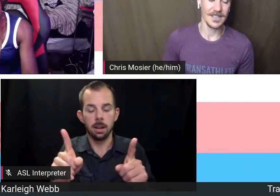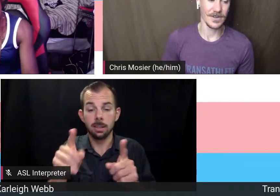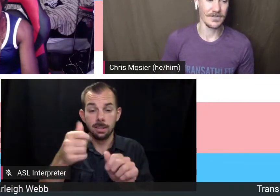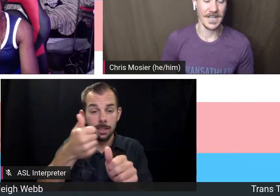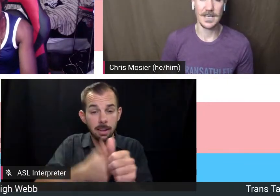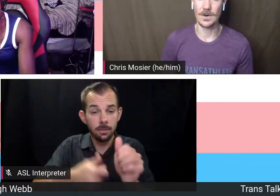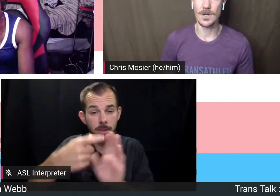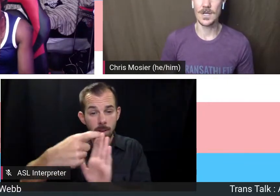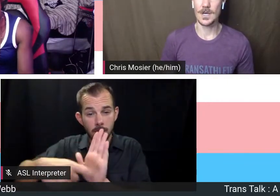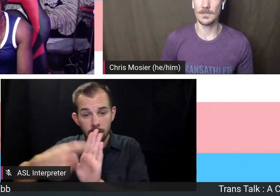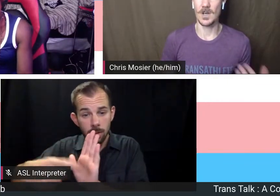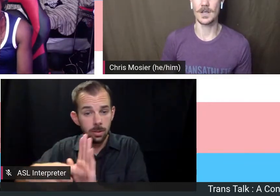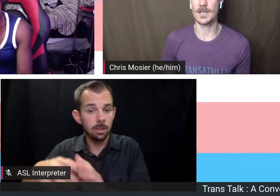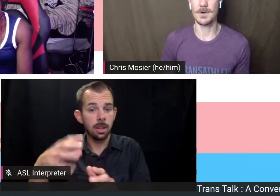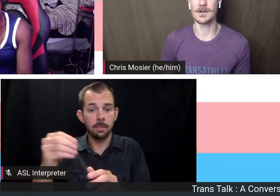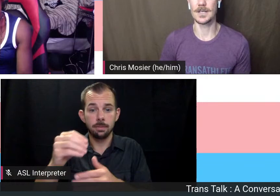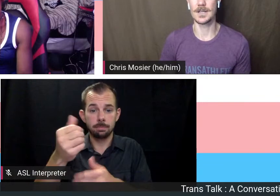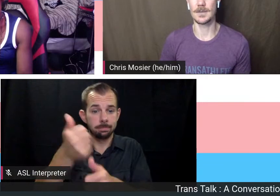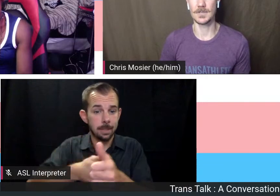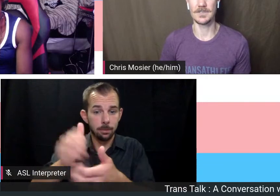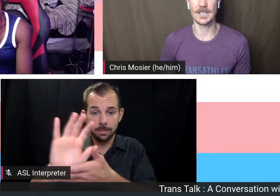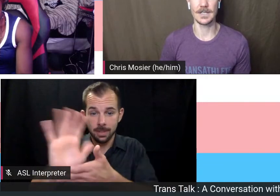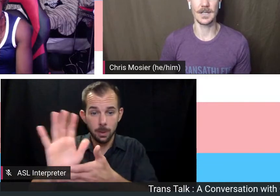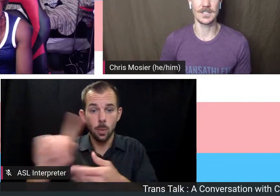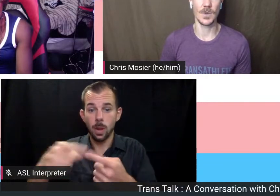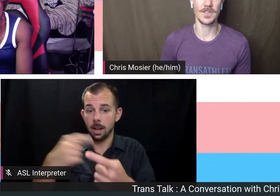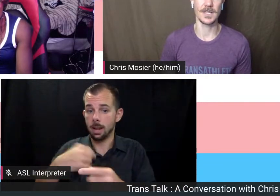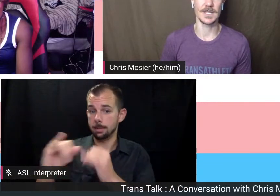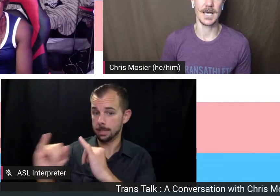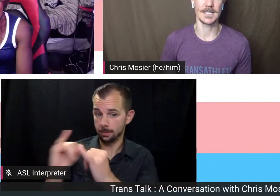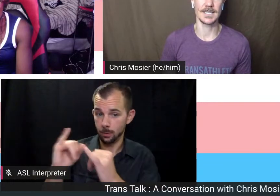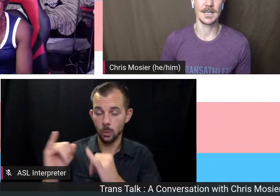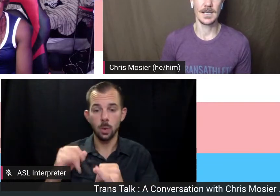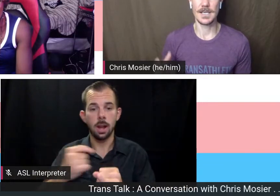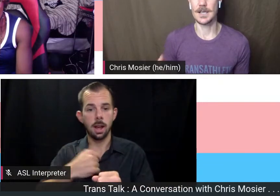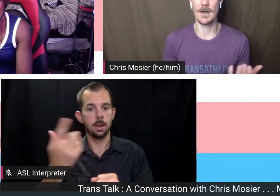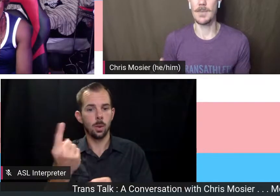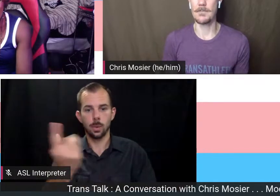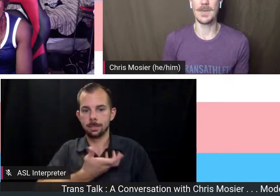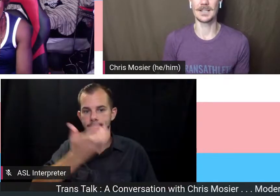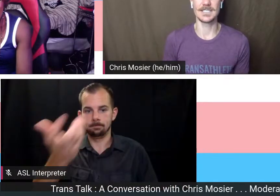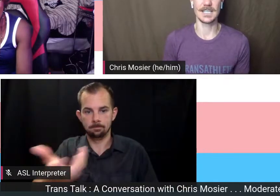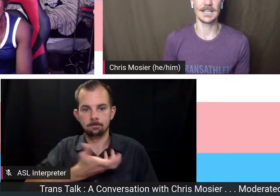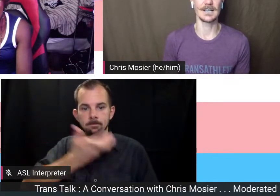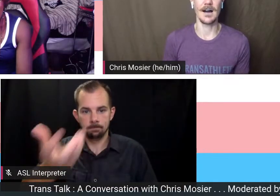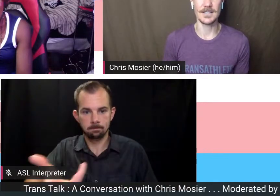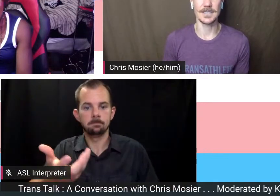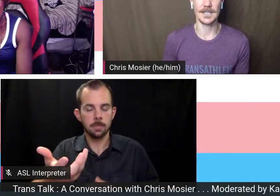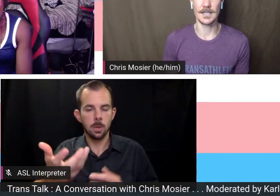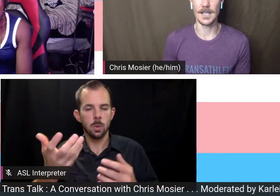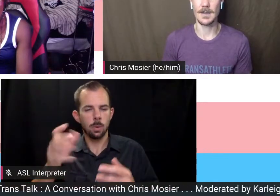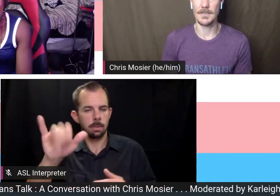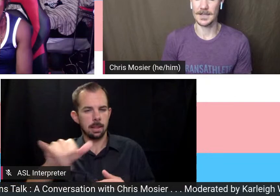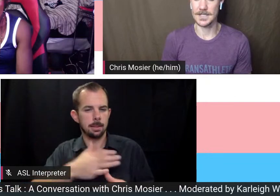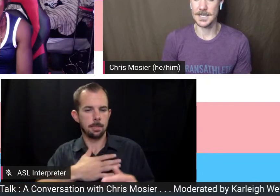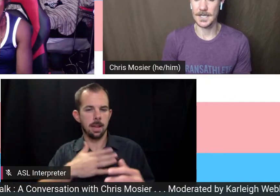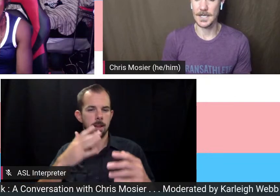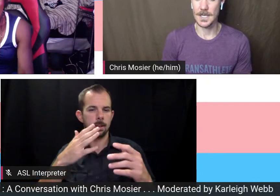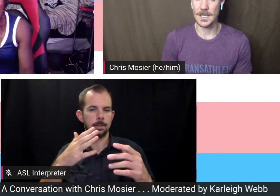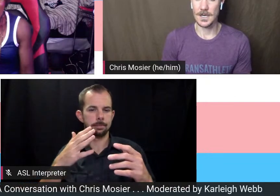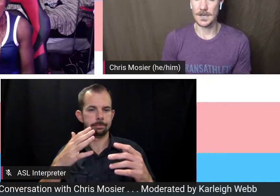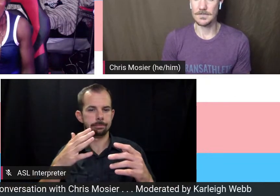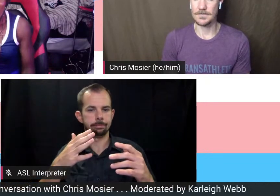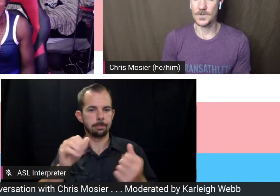every, video, I'm talking about it and I'm living it. And so I think that's it. I'm balancing that constantly. Like, I'm